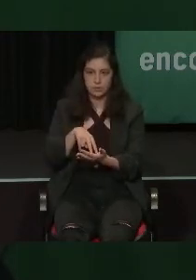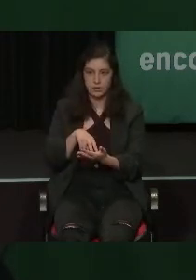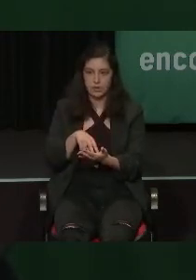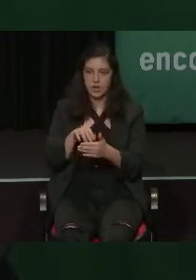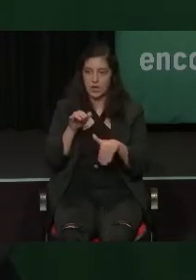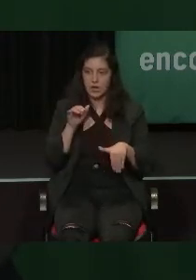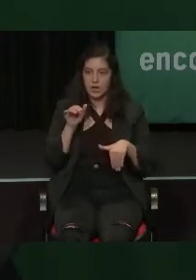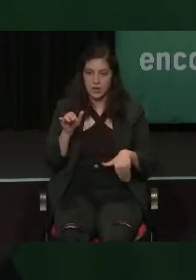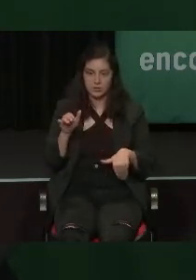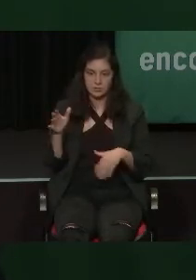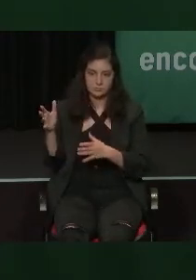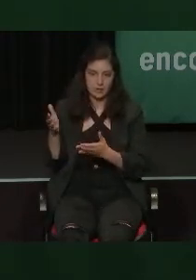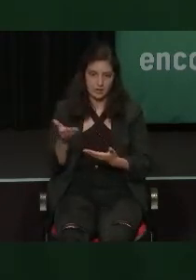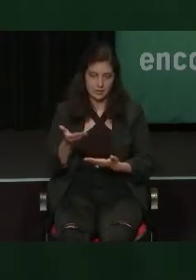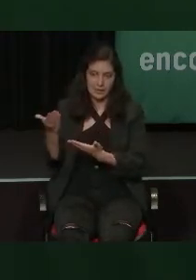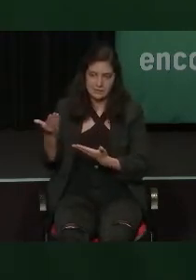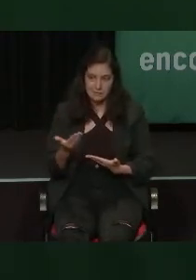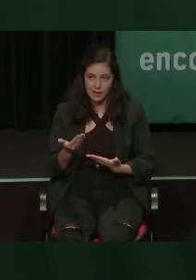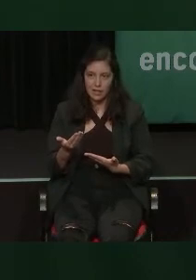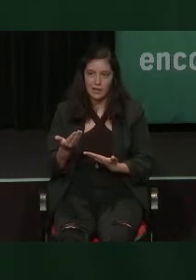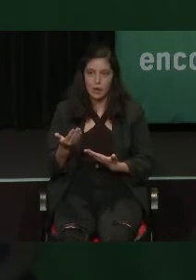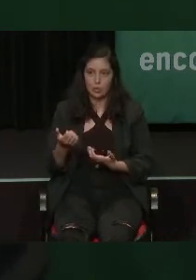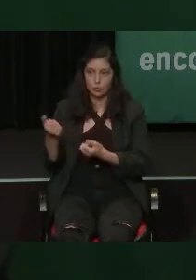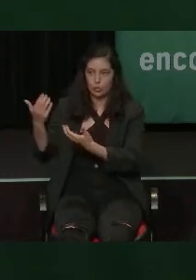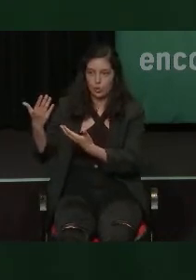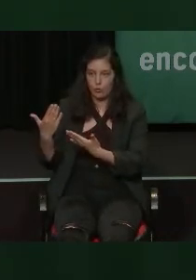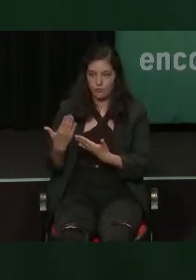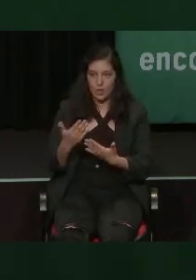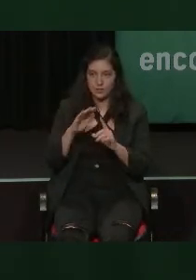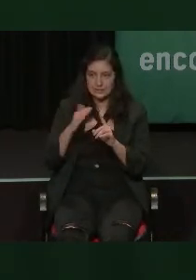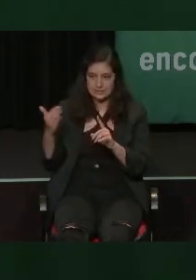Egypt as the guest for the science